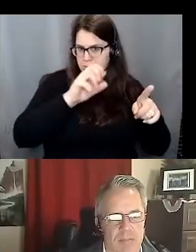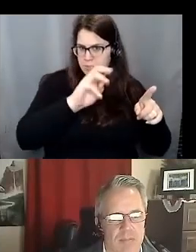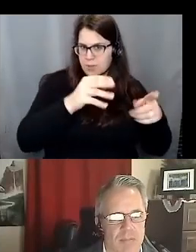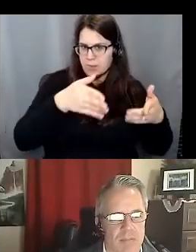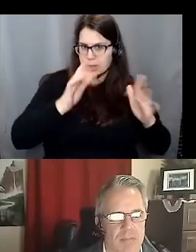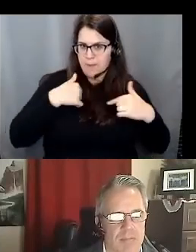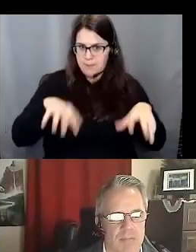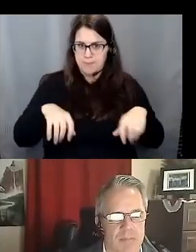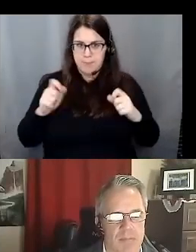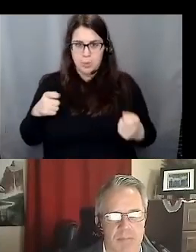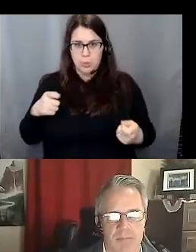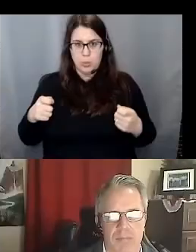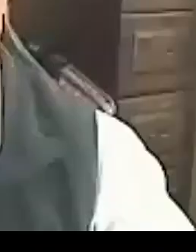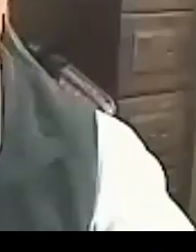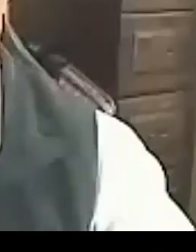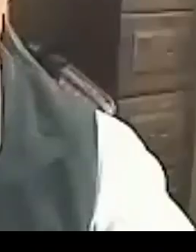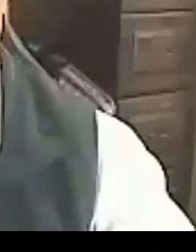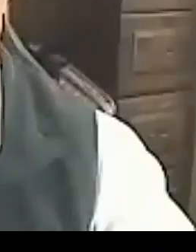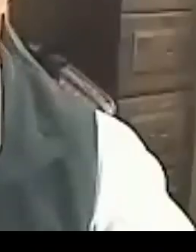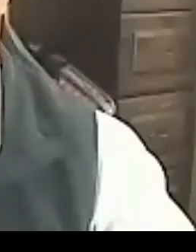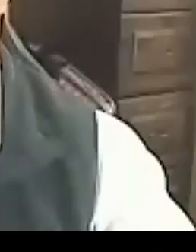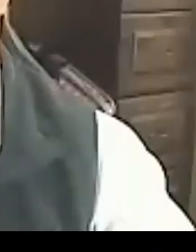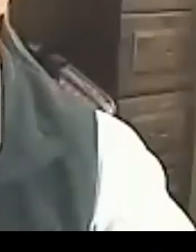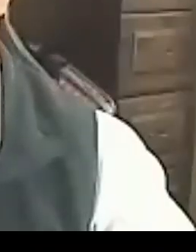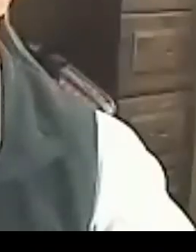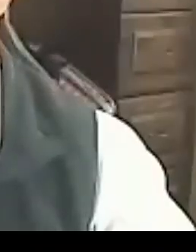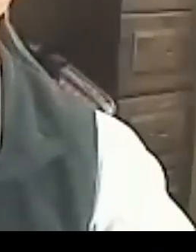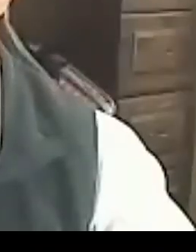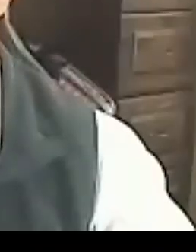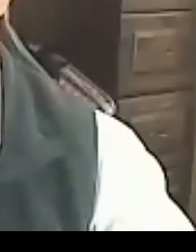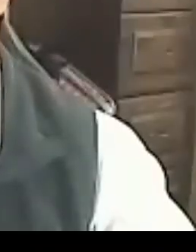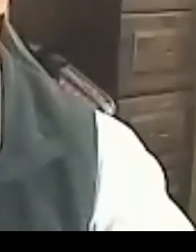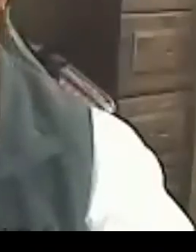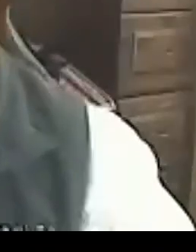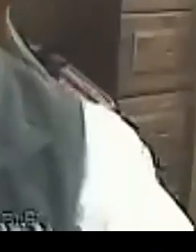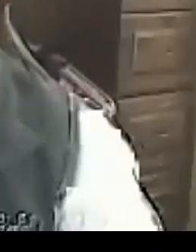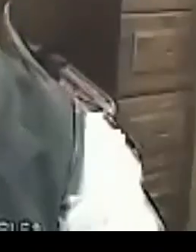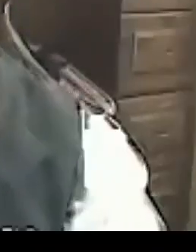and share a couple slides before we